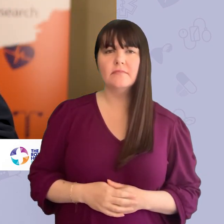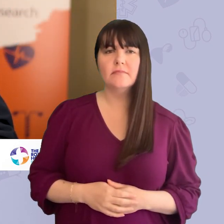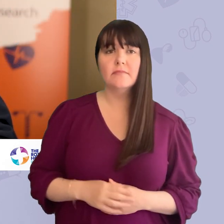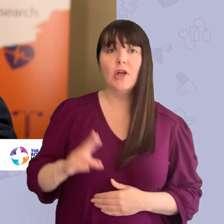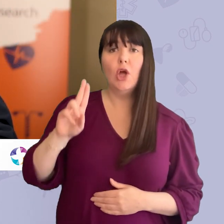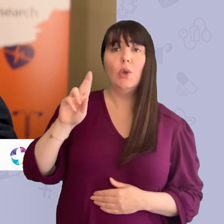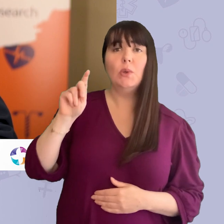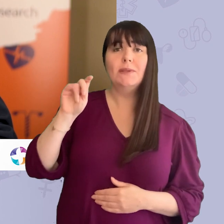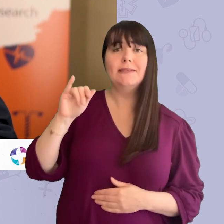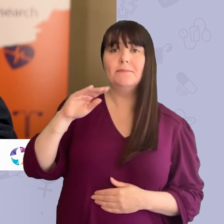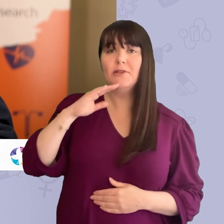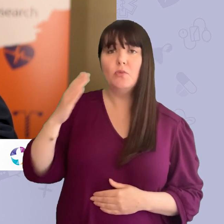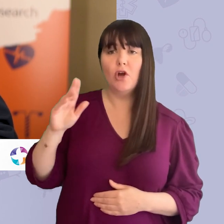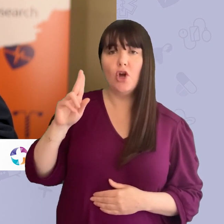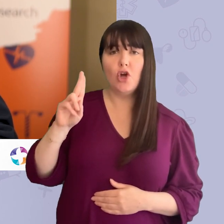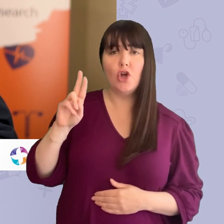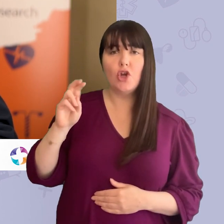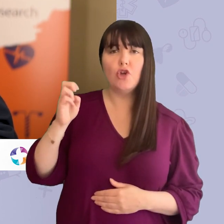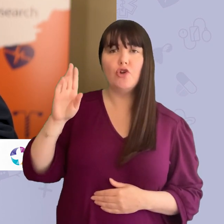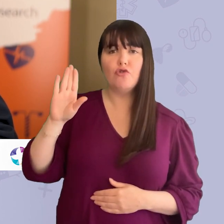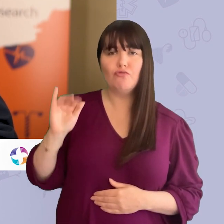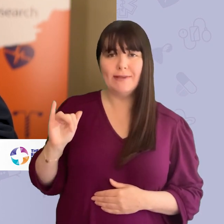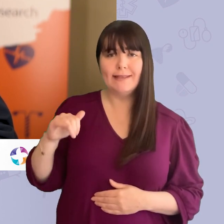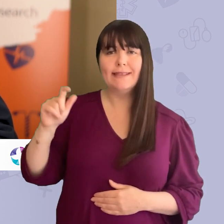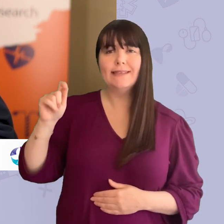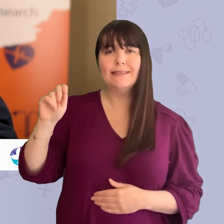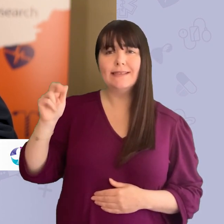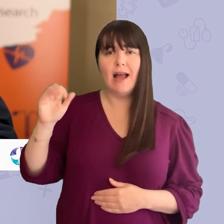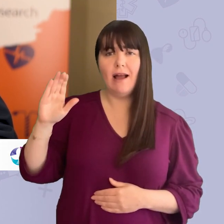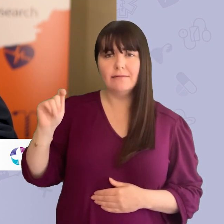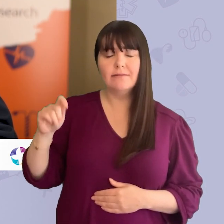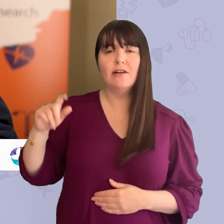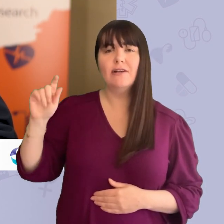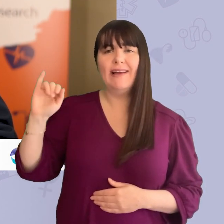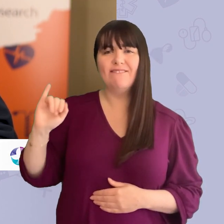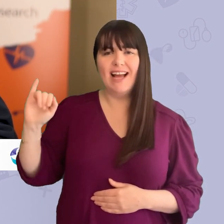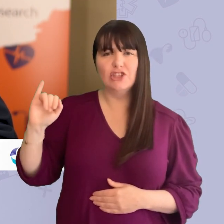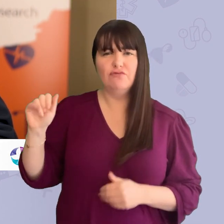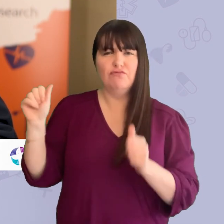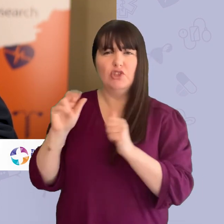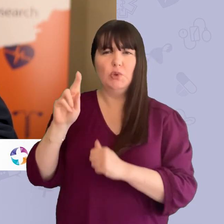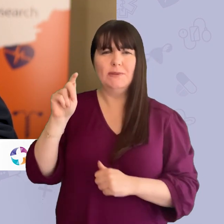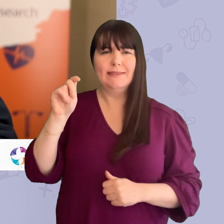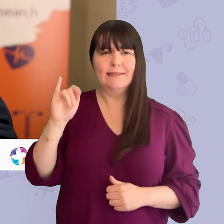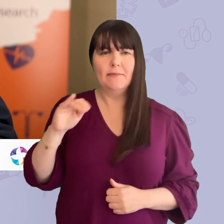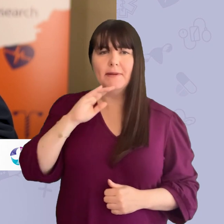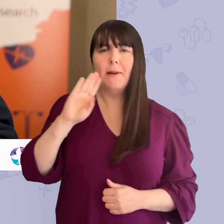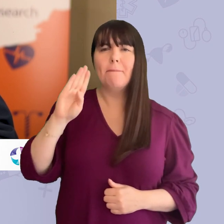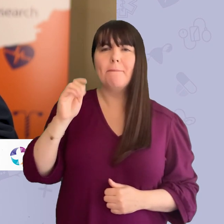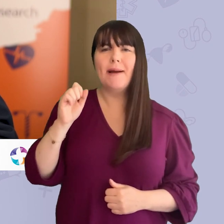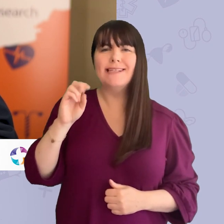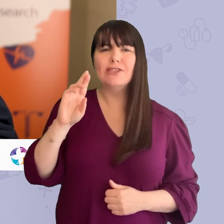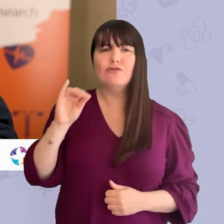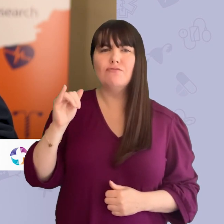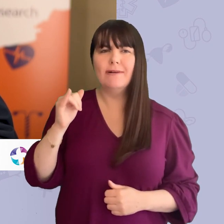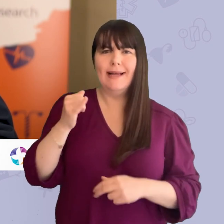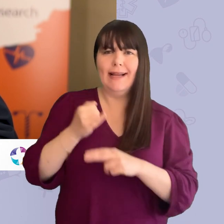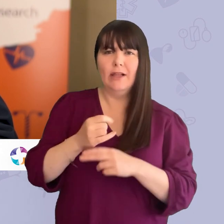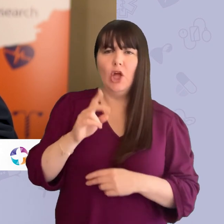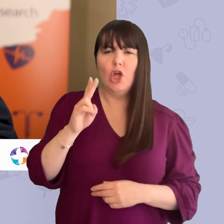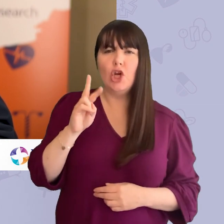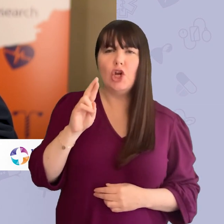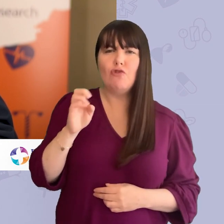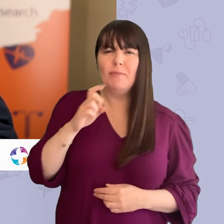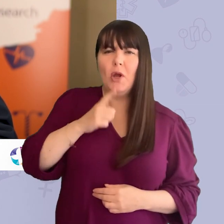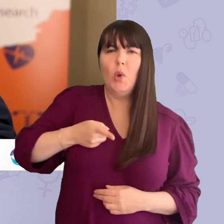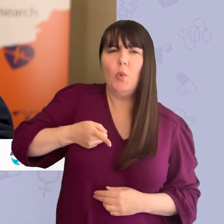A UTI is a urinary tract infection, which is caused by bacteria getting into the urine and then irritating